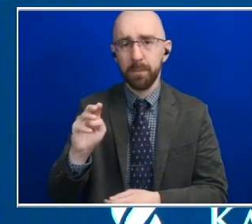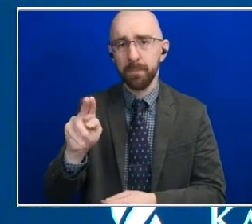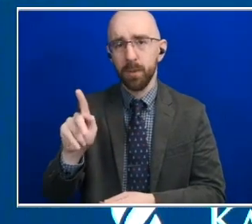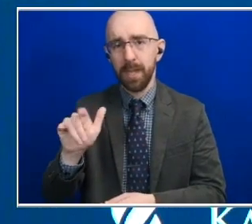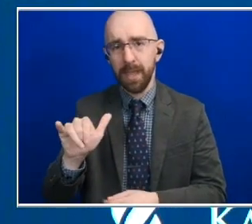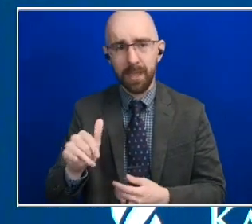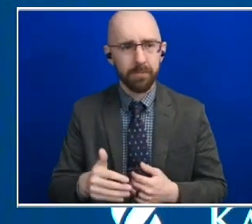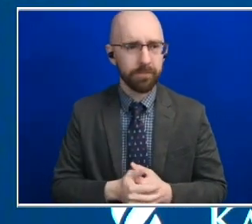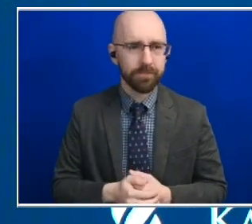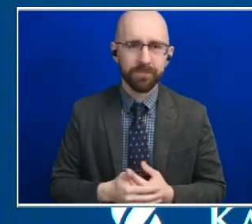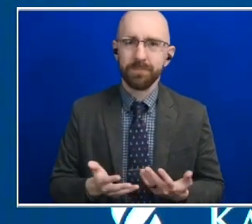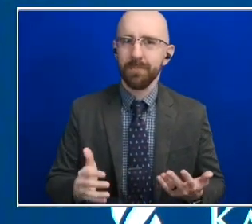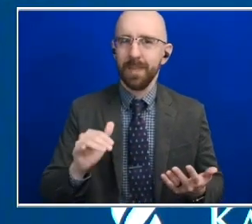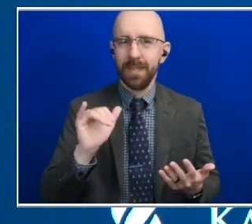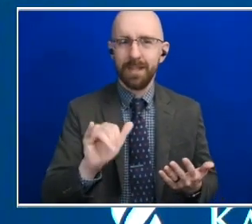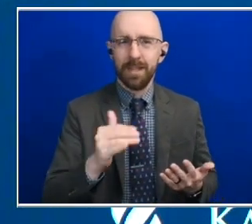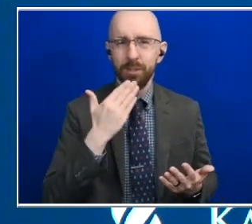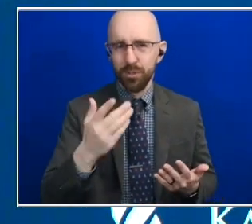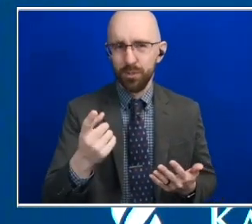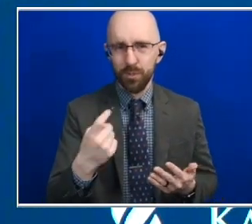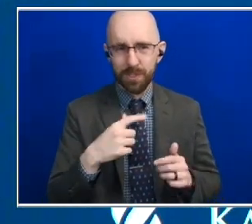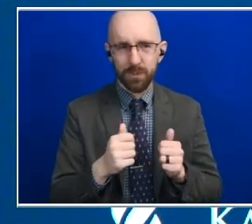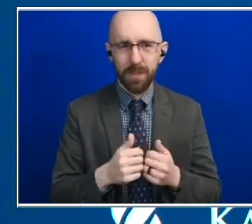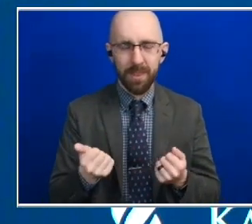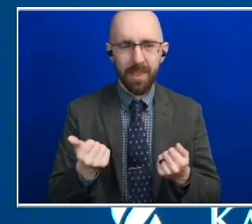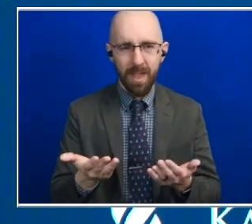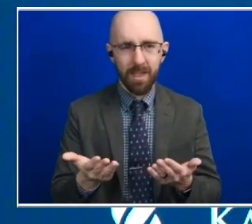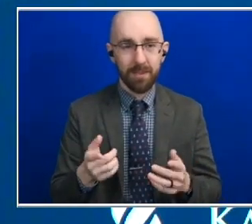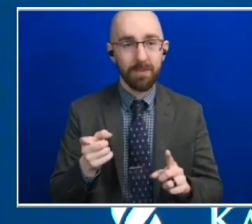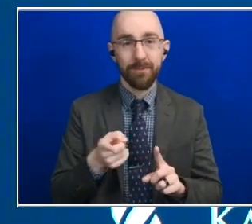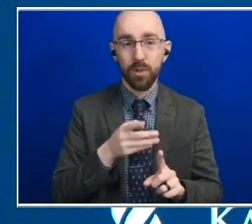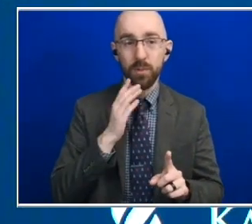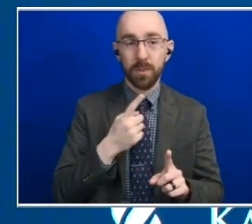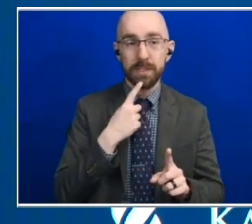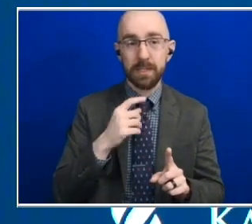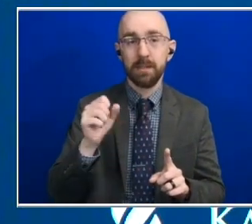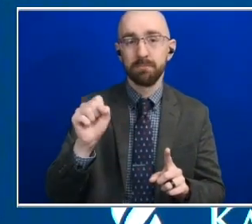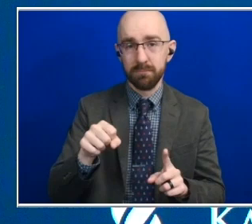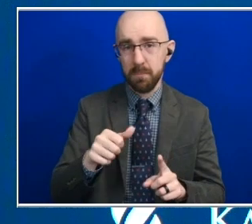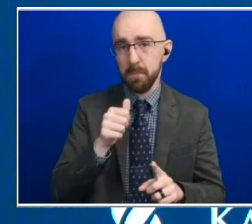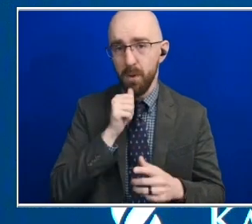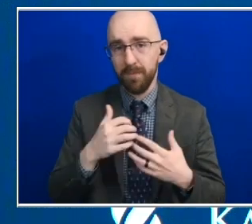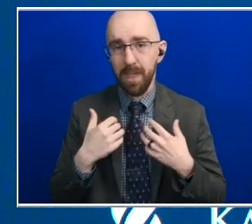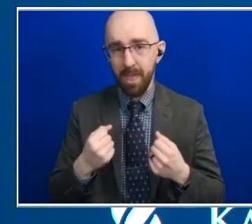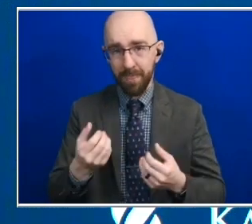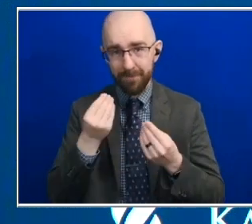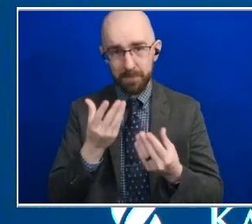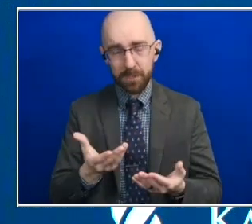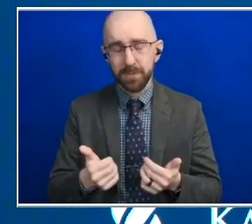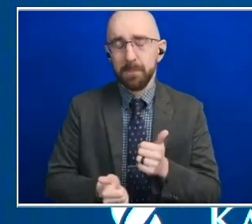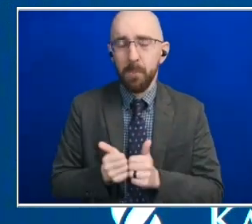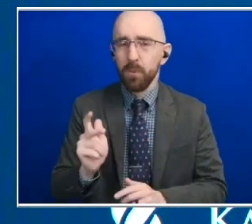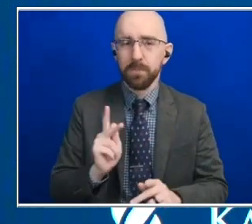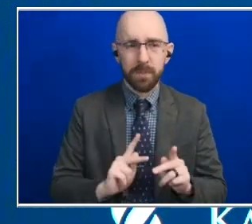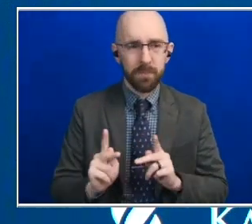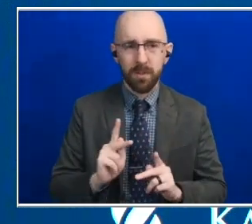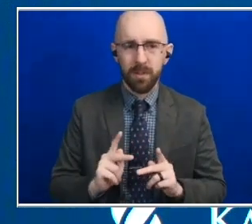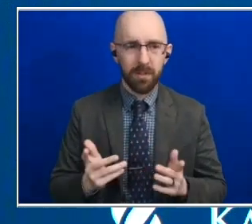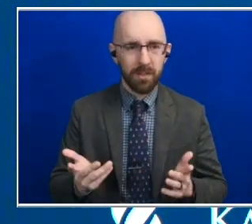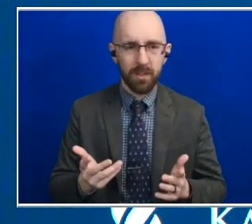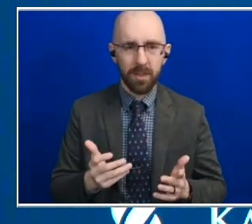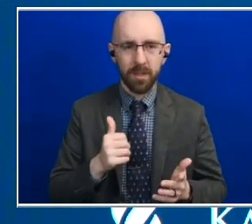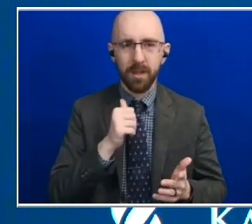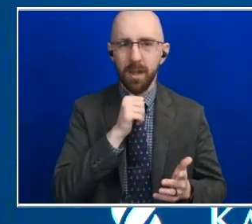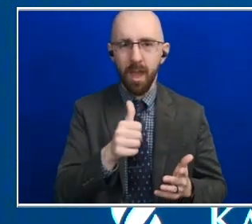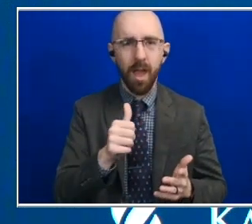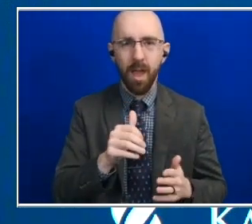is a good question with a lot in there. So first I would say, yes, certainly private health information. I mean, most people are not out on TikTok